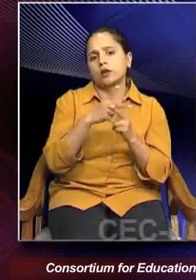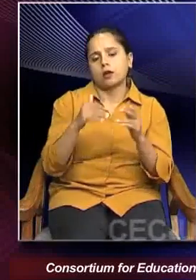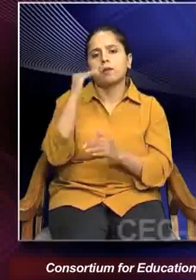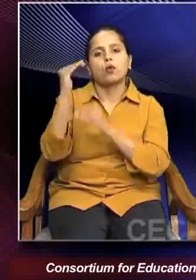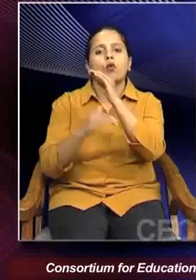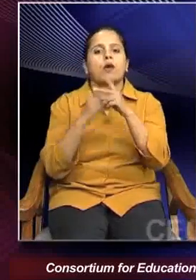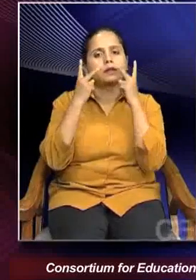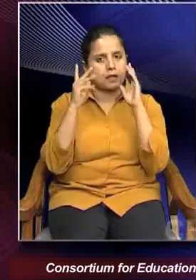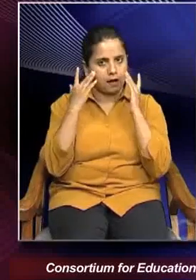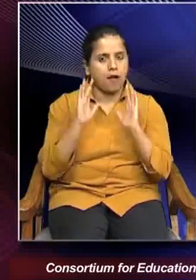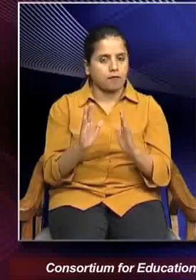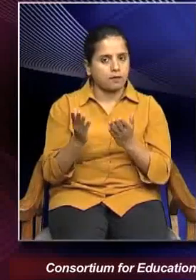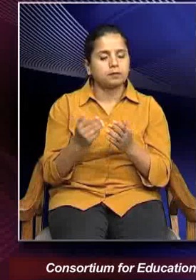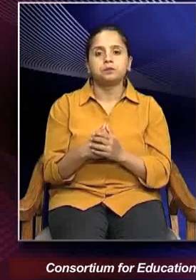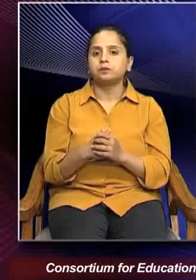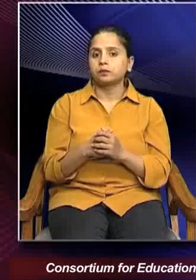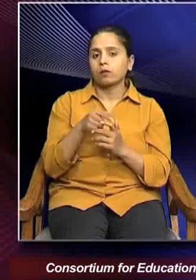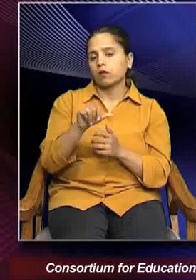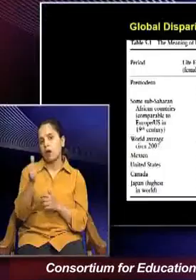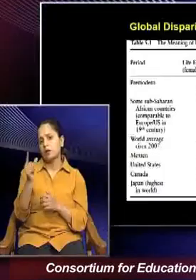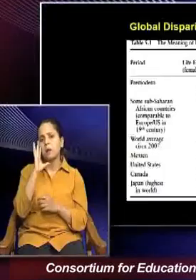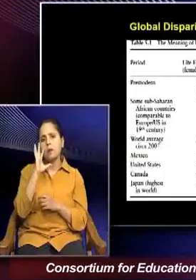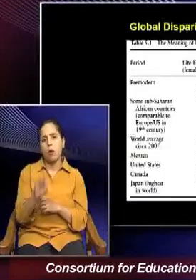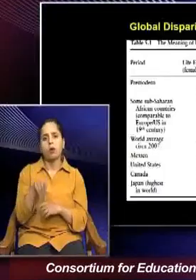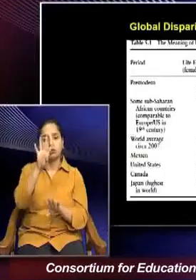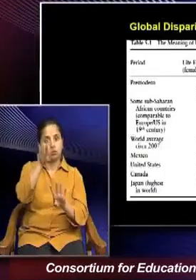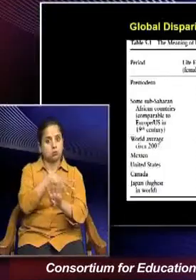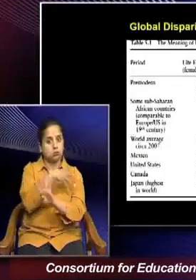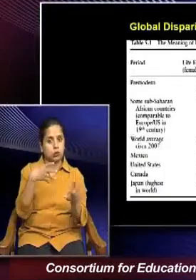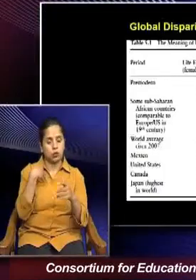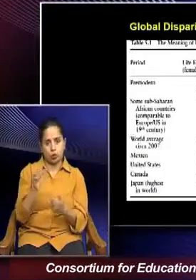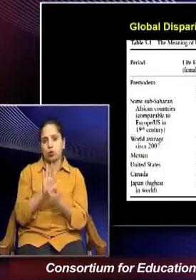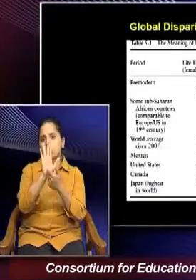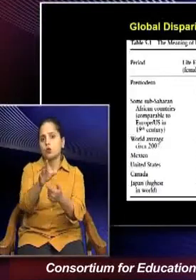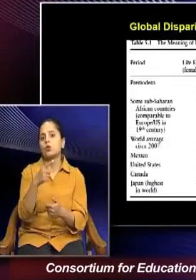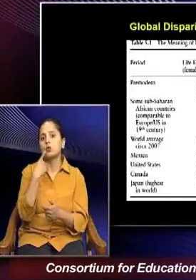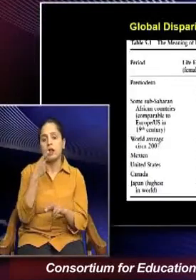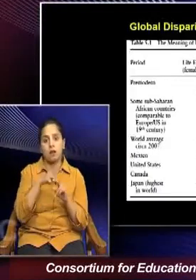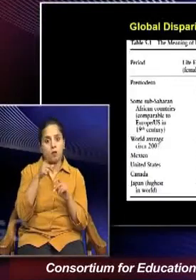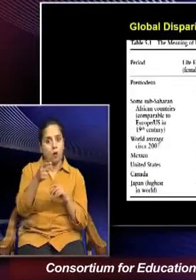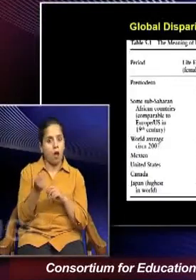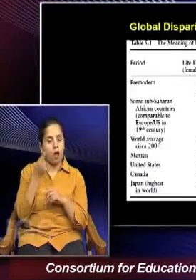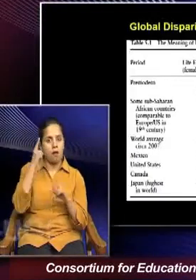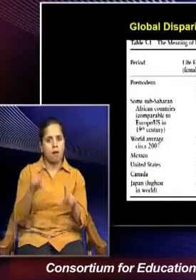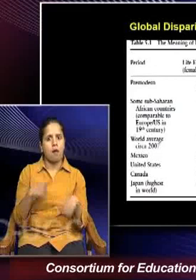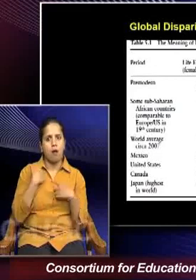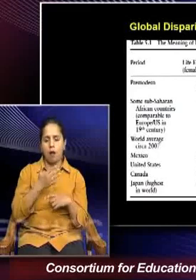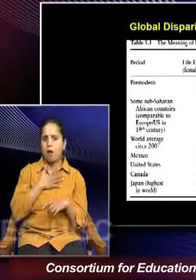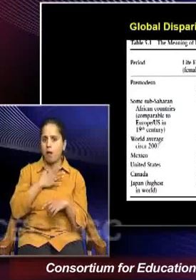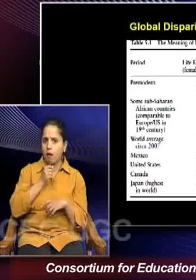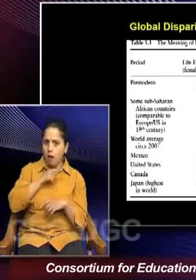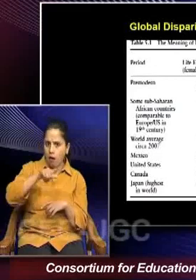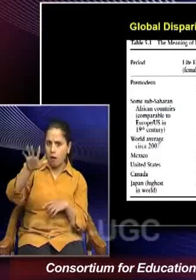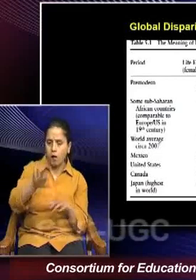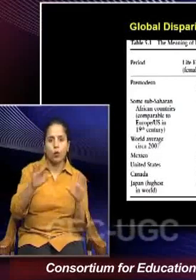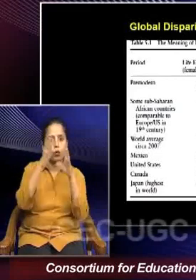basically. Now, this is another important statistics that I want to put before you if you contrast the life expectancy disparities at the